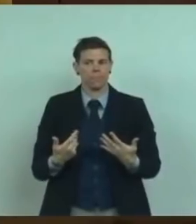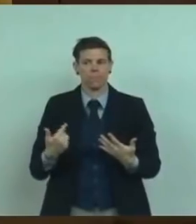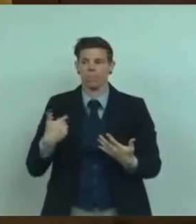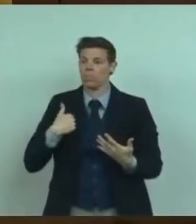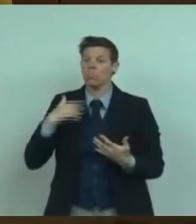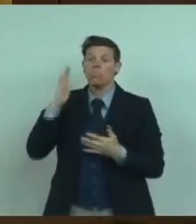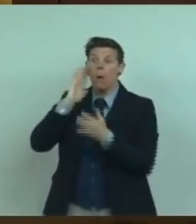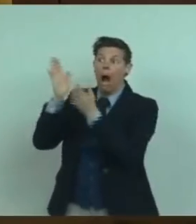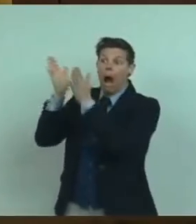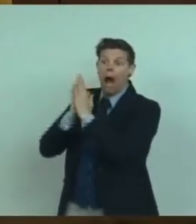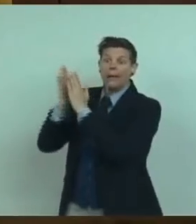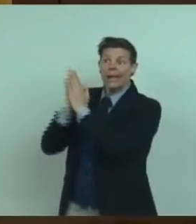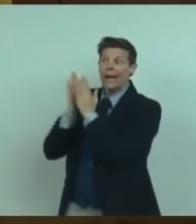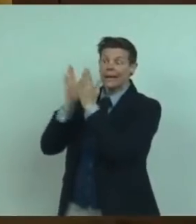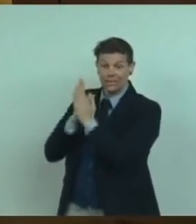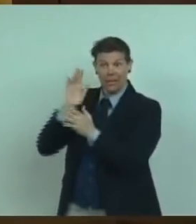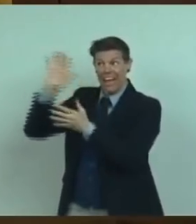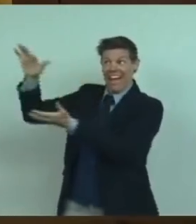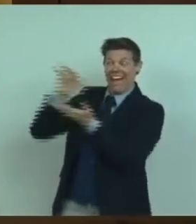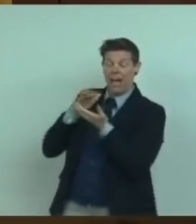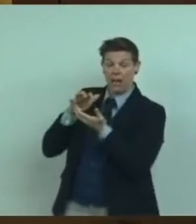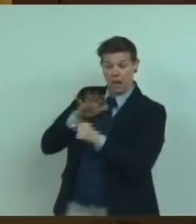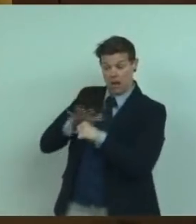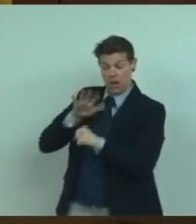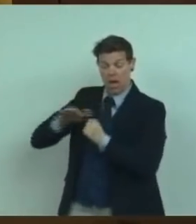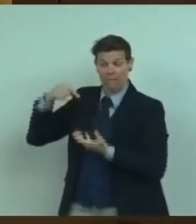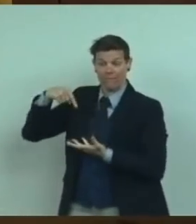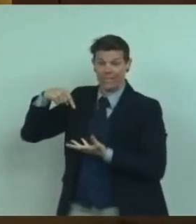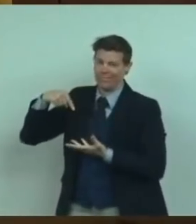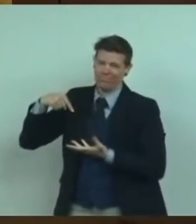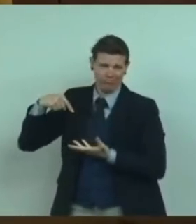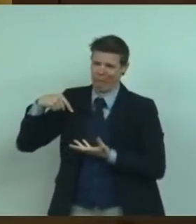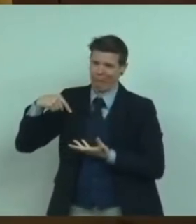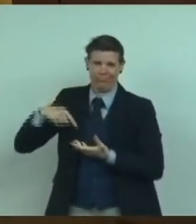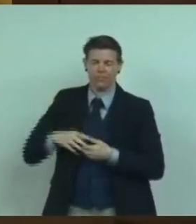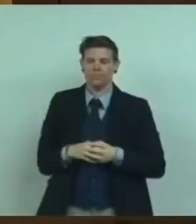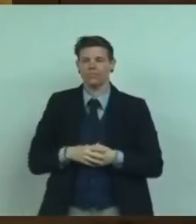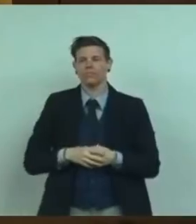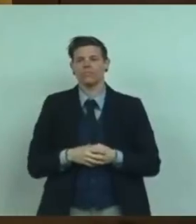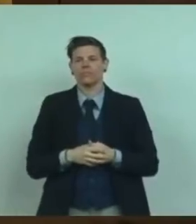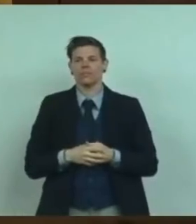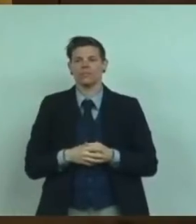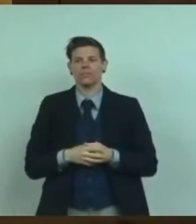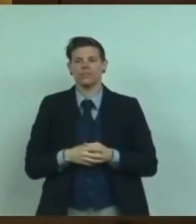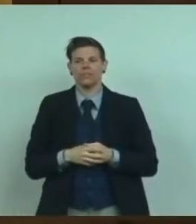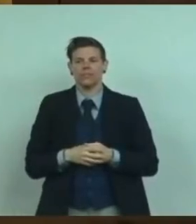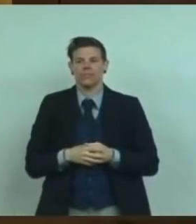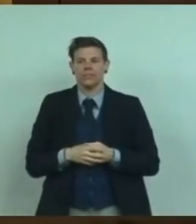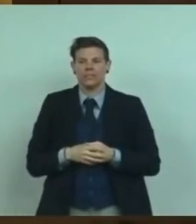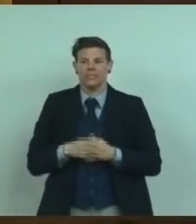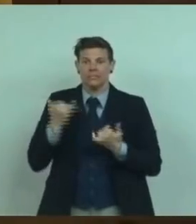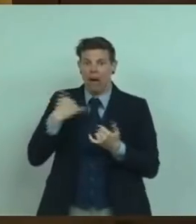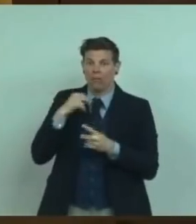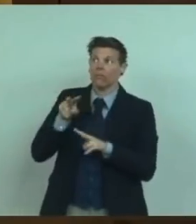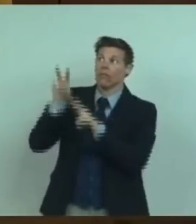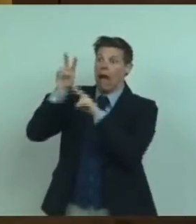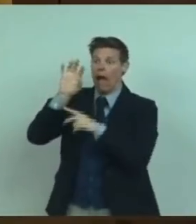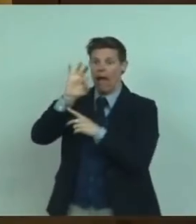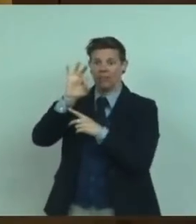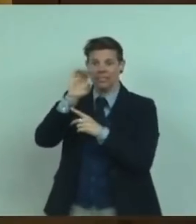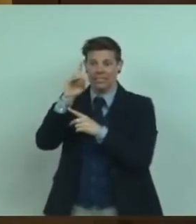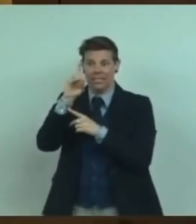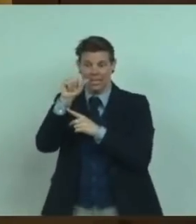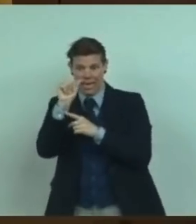So then we want to look at the FDA approval for how we use our current equipment. We want to make sure that we're purchasing